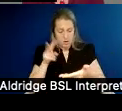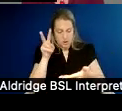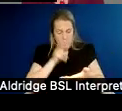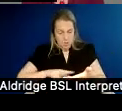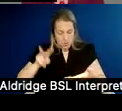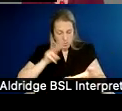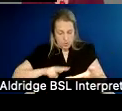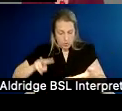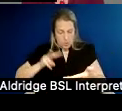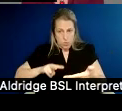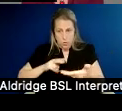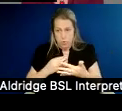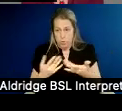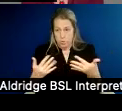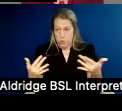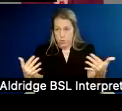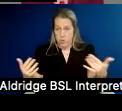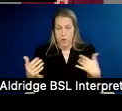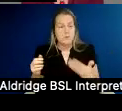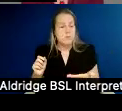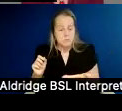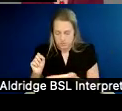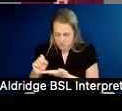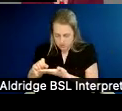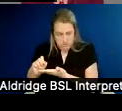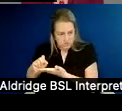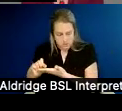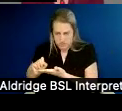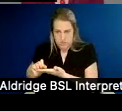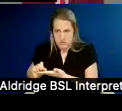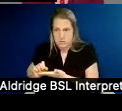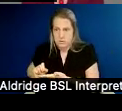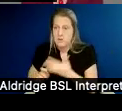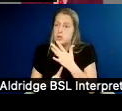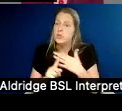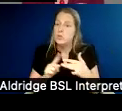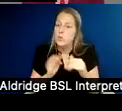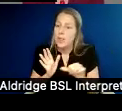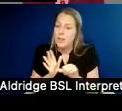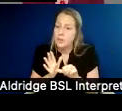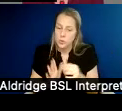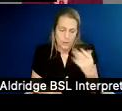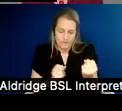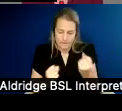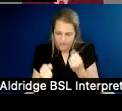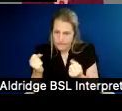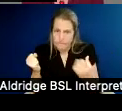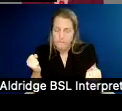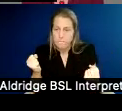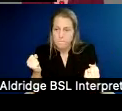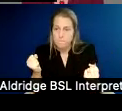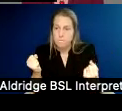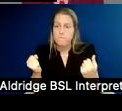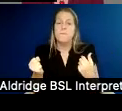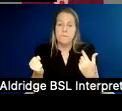and noted down every single social issue that any of them mentioned. And then I included in this social foundation